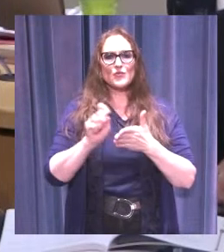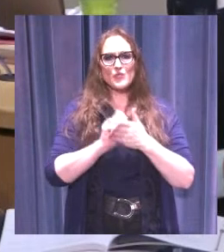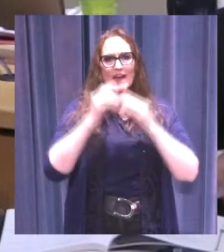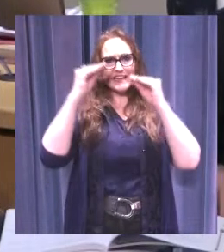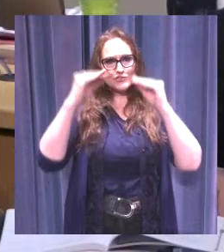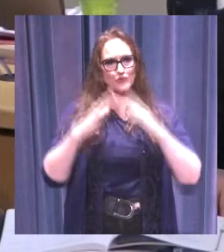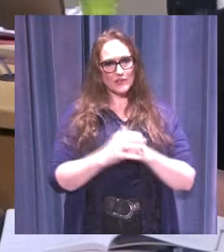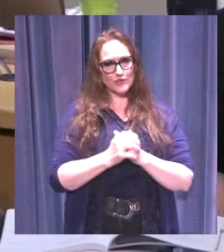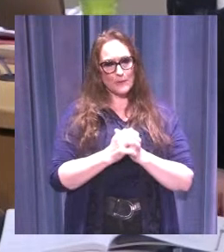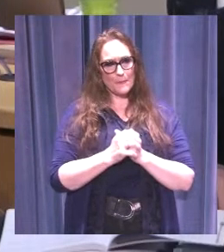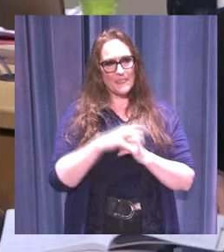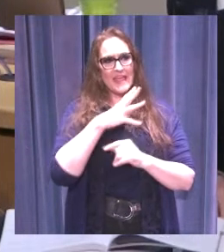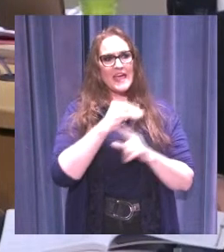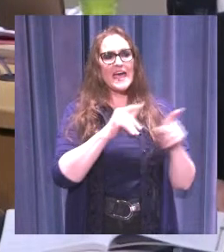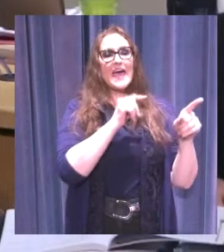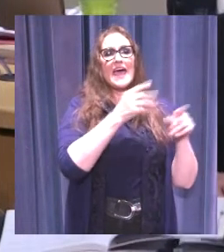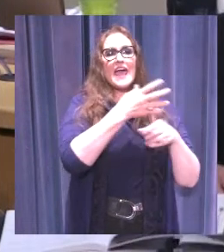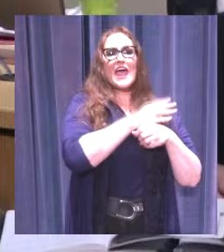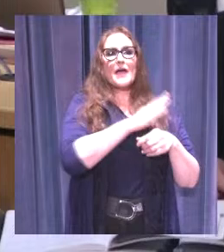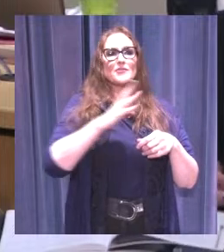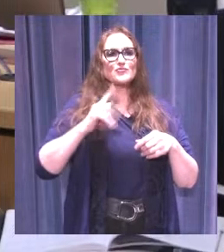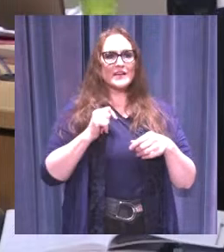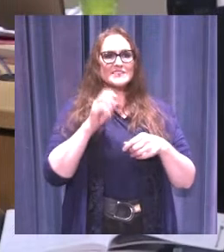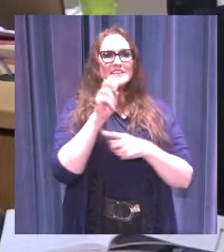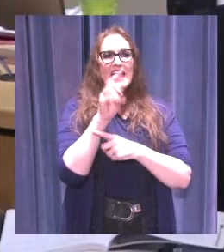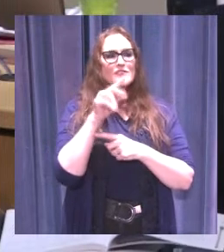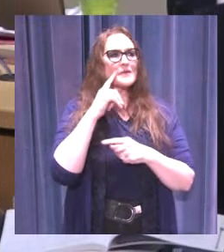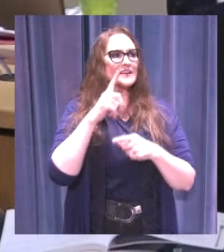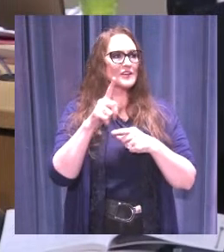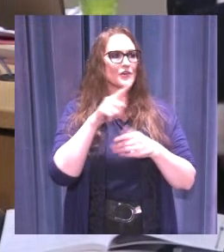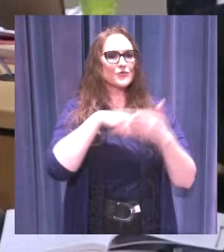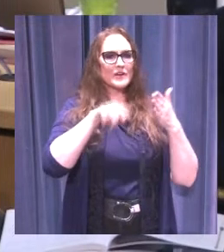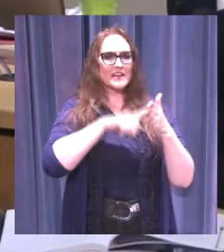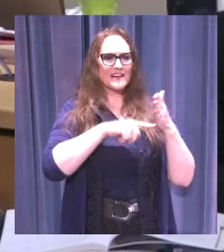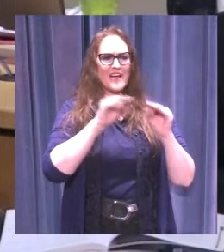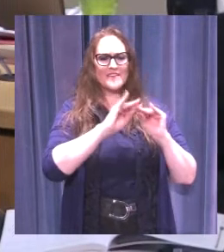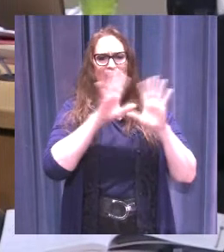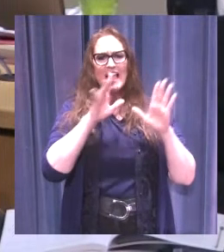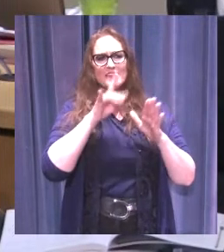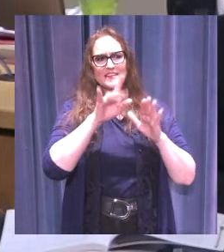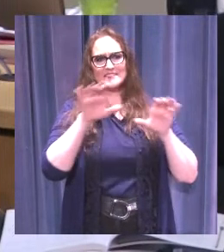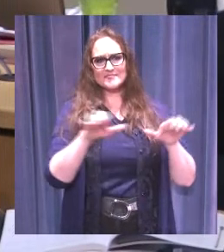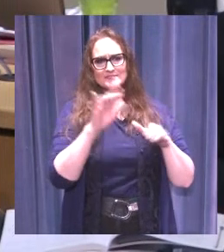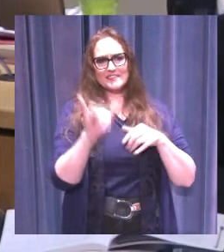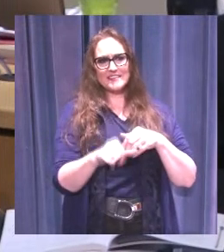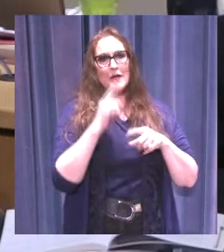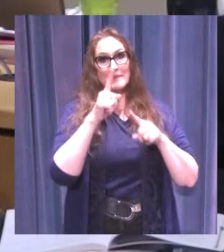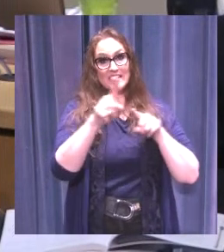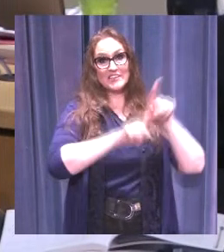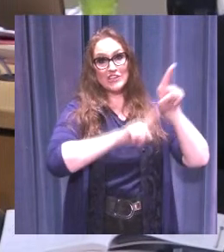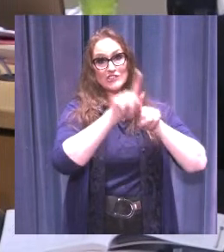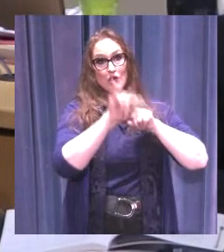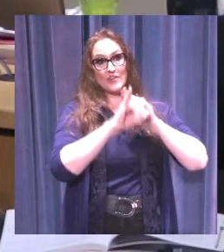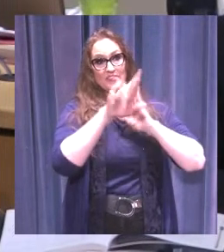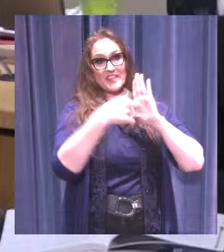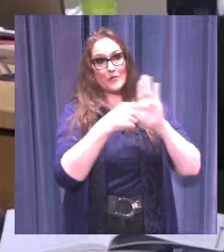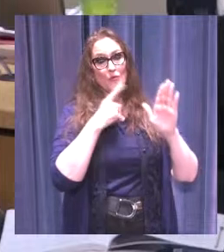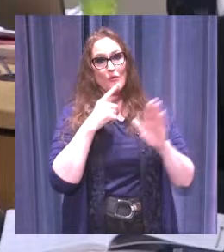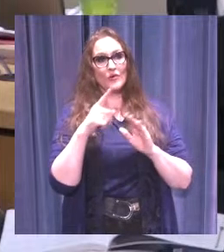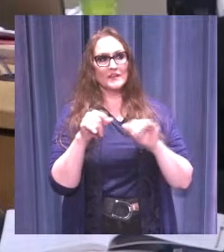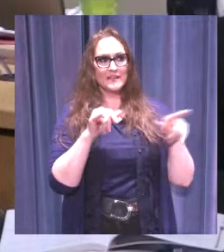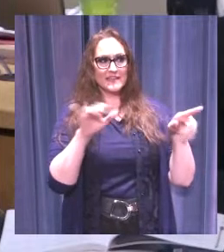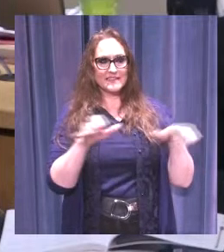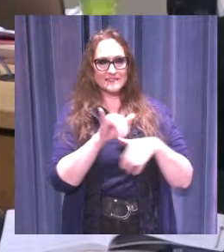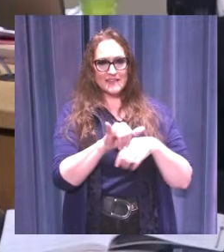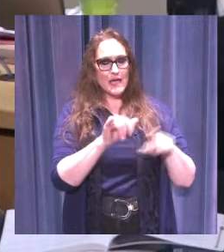Trustee Everman, formerly an extremely vocal critic of obvious choreography, instead took a starring role in it, choreography.